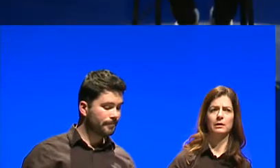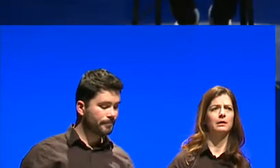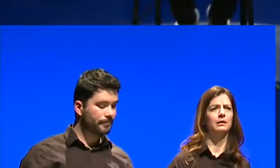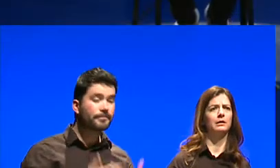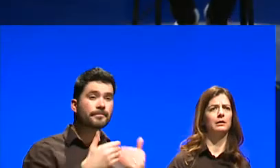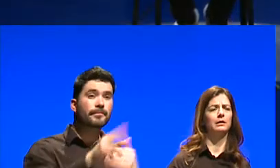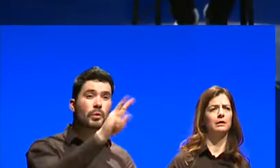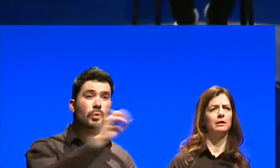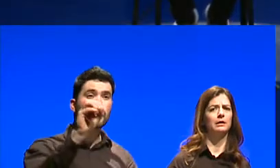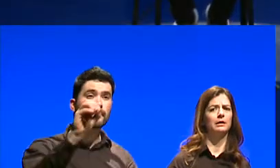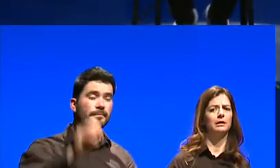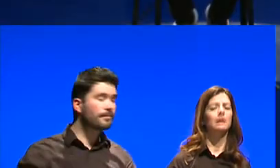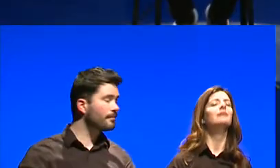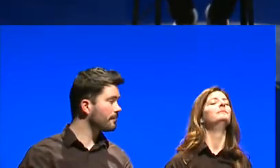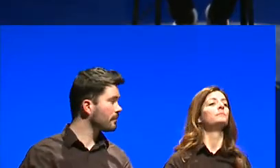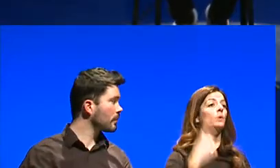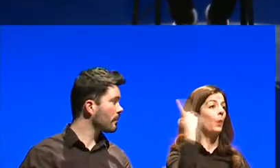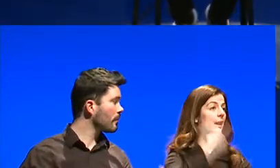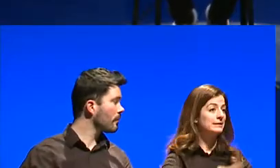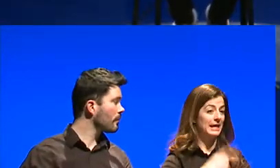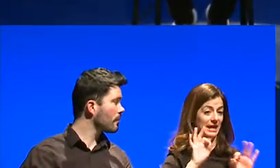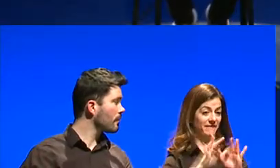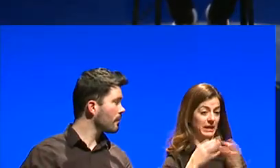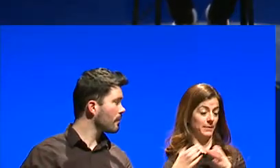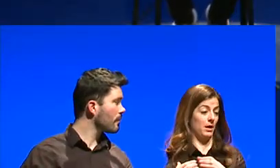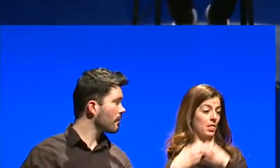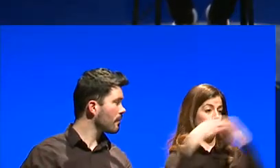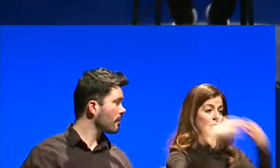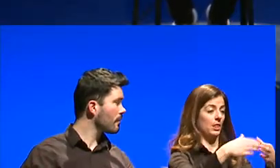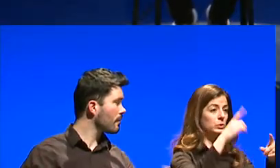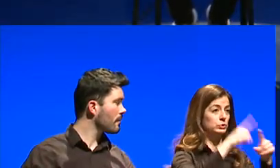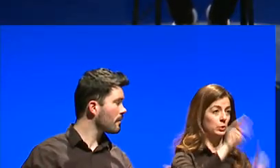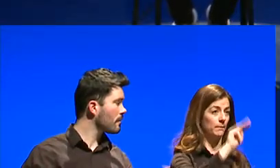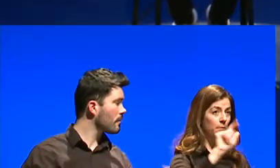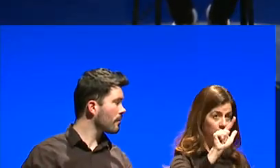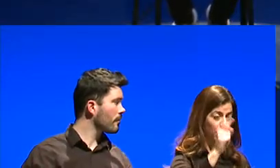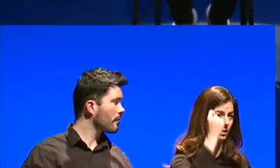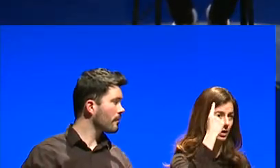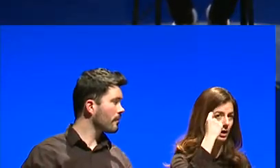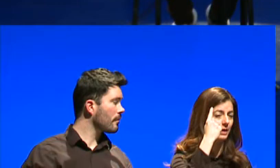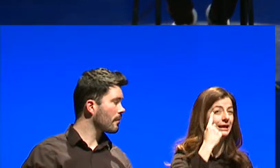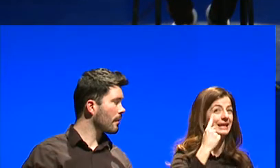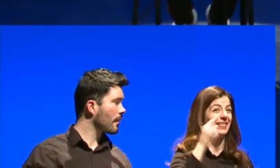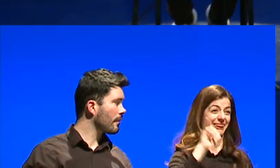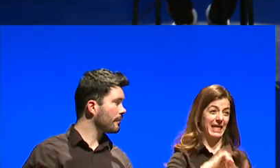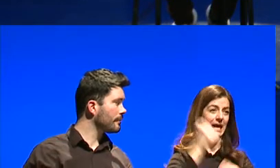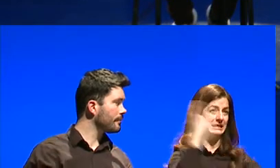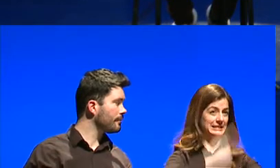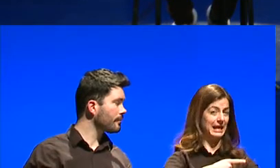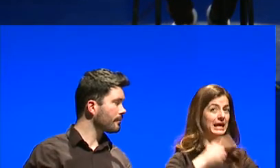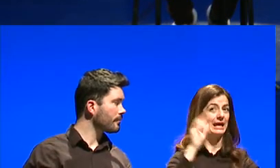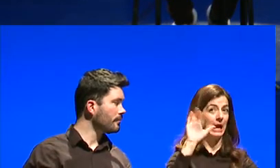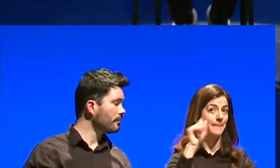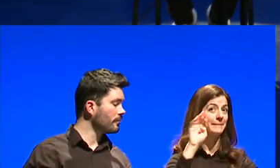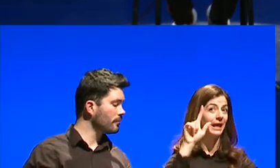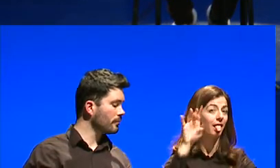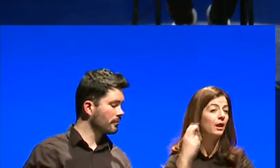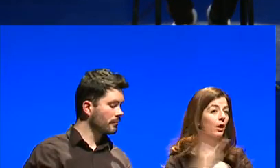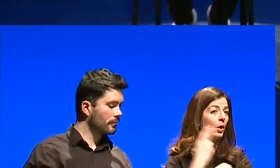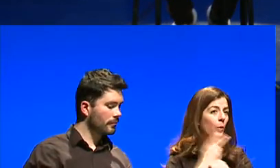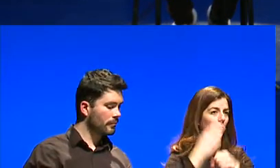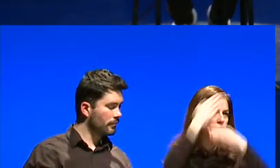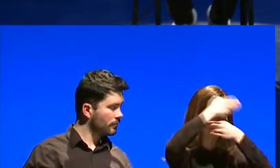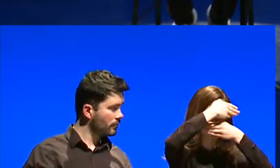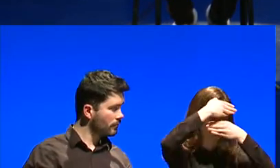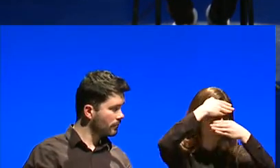we all go to the mall. This time Camille wears a niqab, covering everything but her eyes. Everyone is staring at